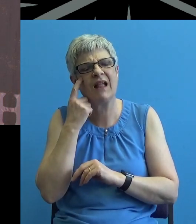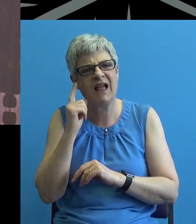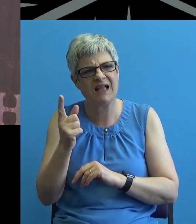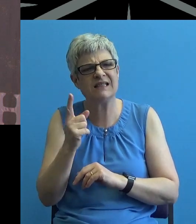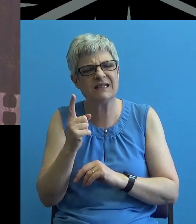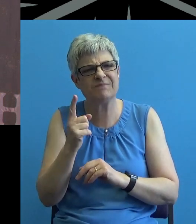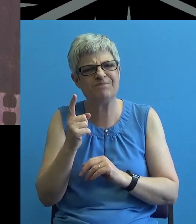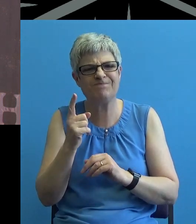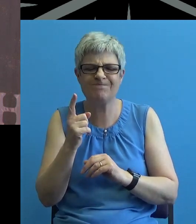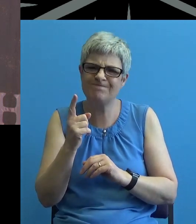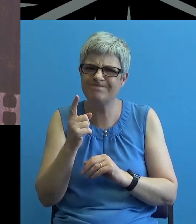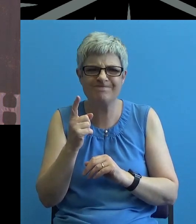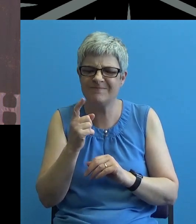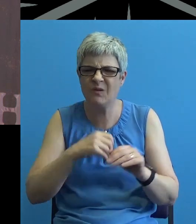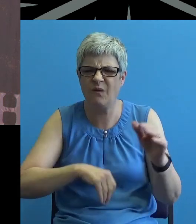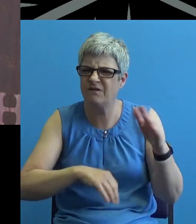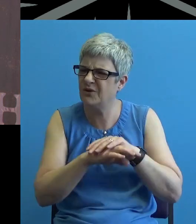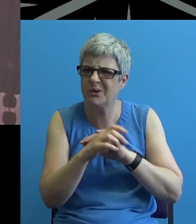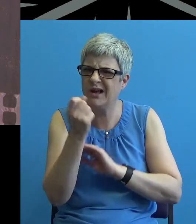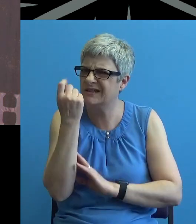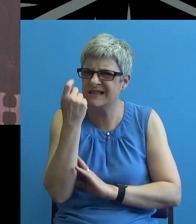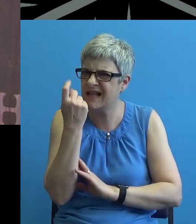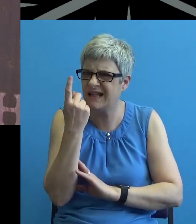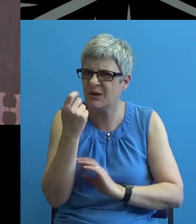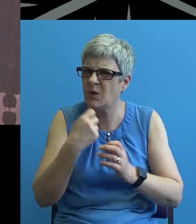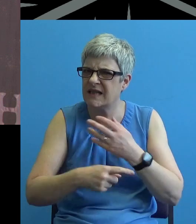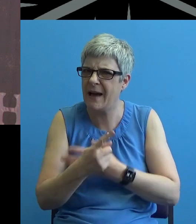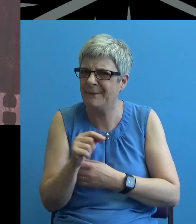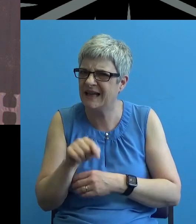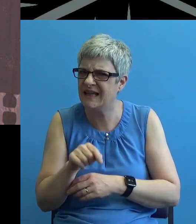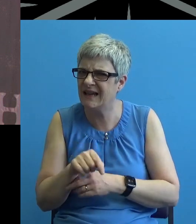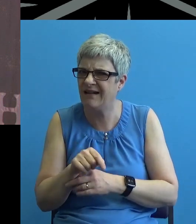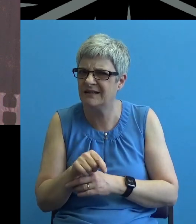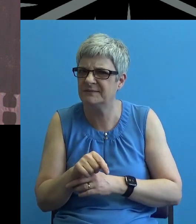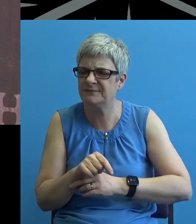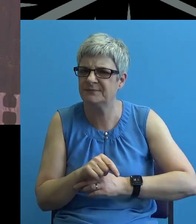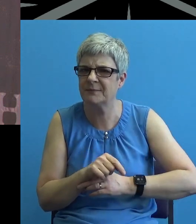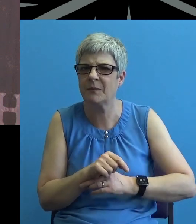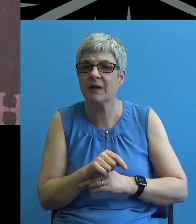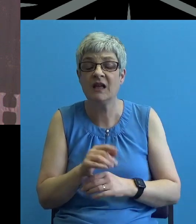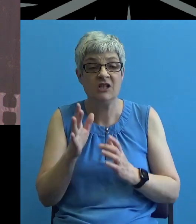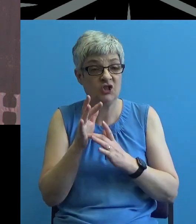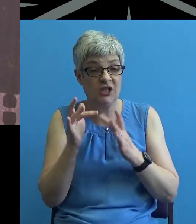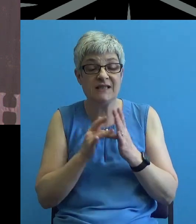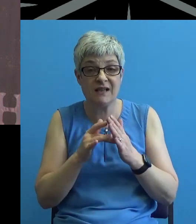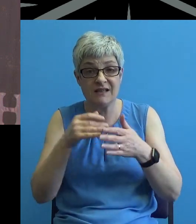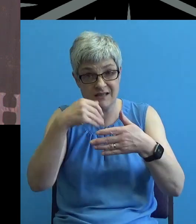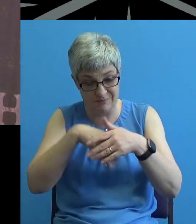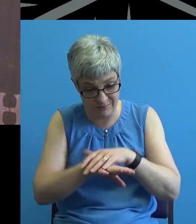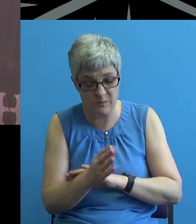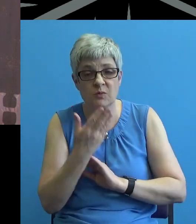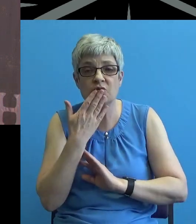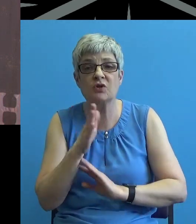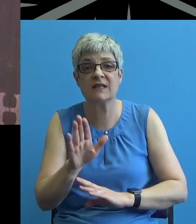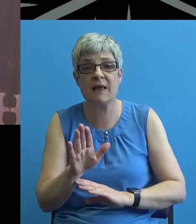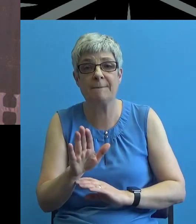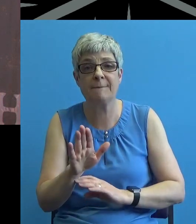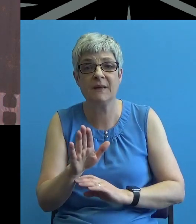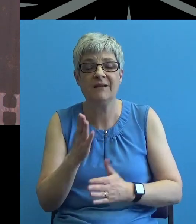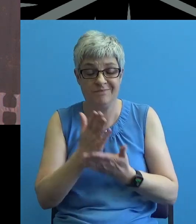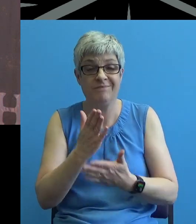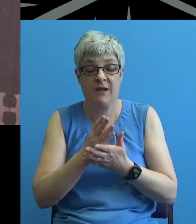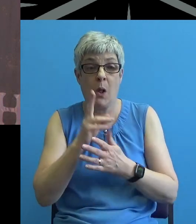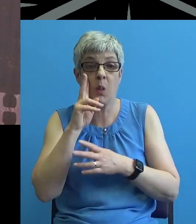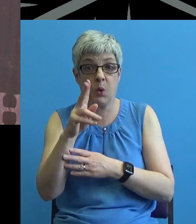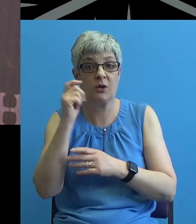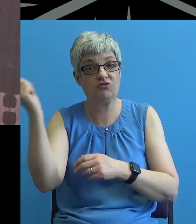the misrepresentations of what is going on here. Jesus' entry into Jerusalem, of course,